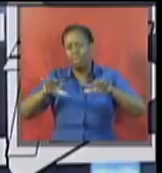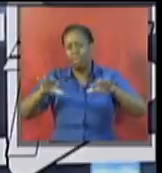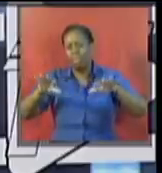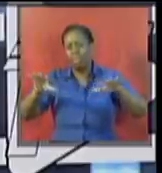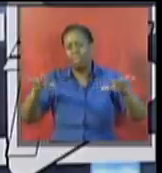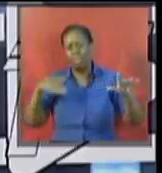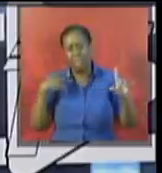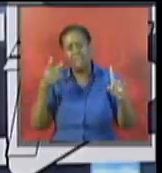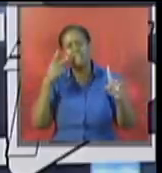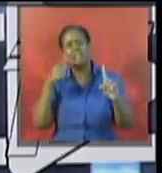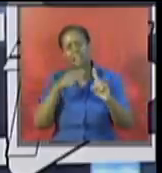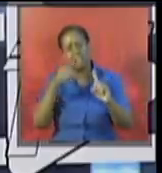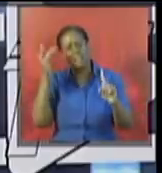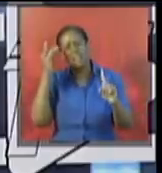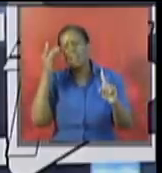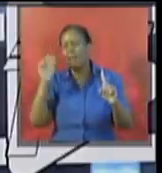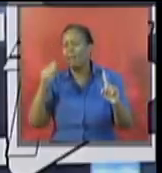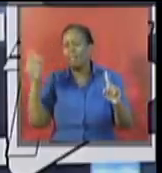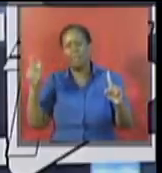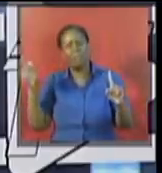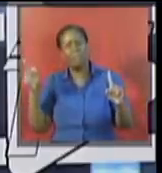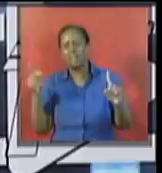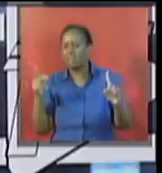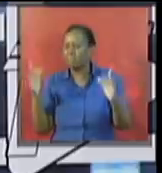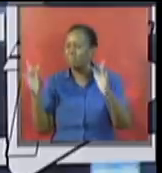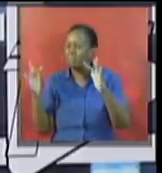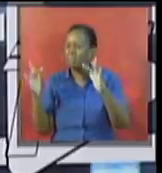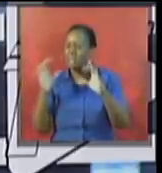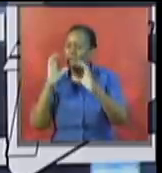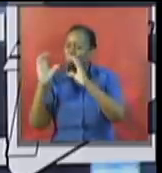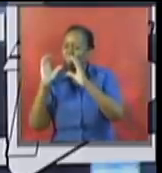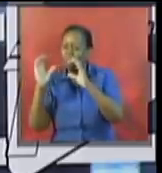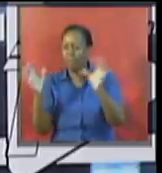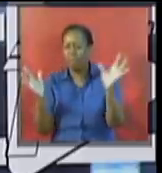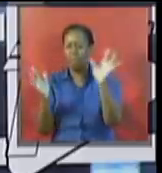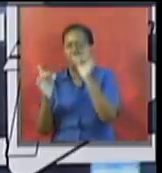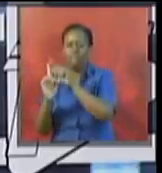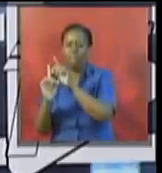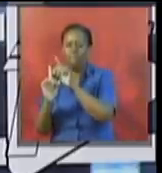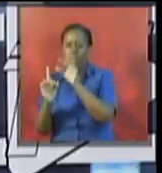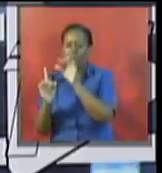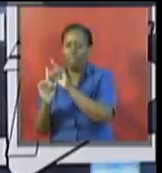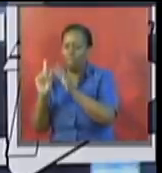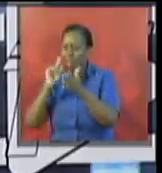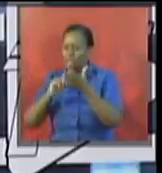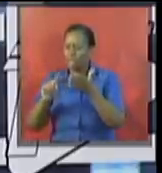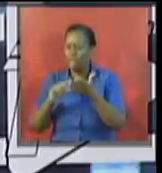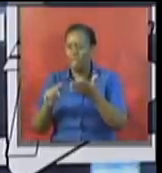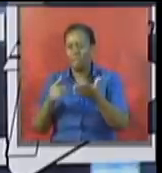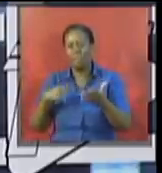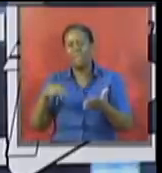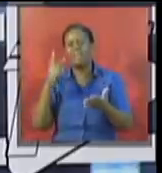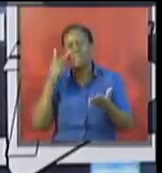seeing epidemiologically, not just in Trinidad, but in other countries, that sort of relationship between